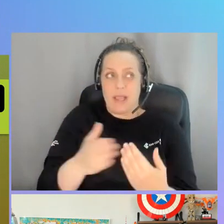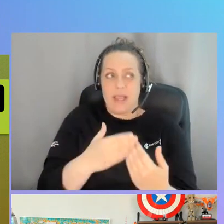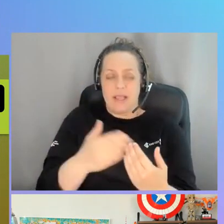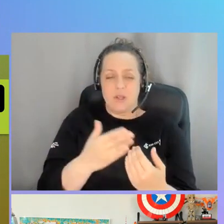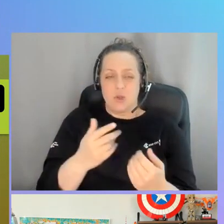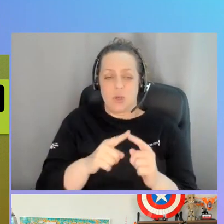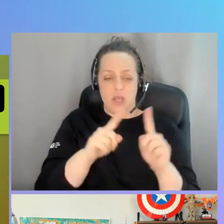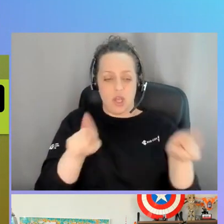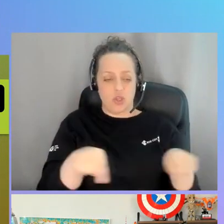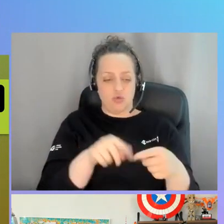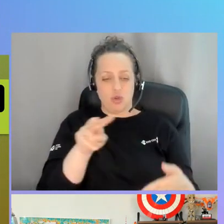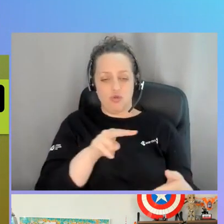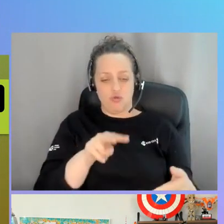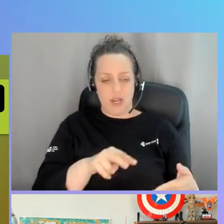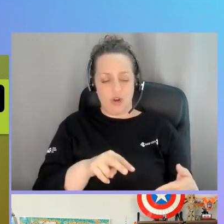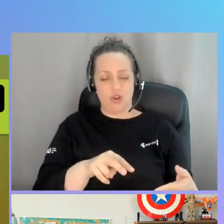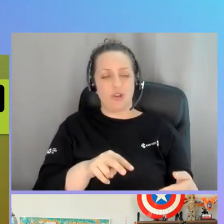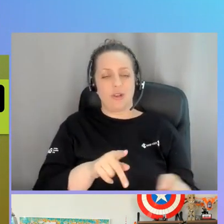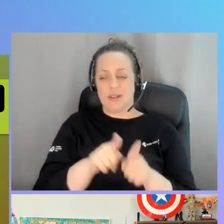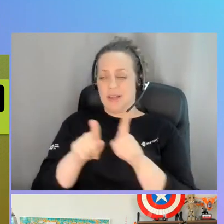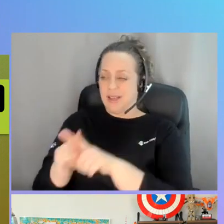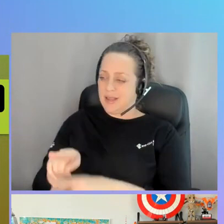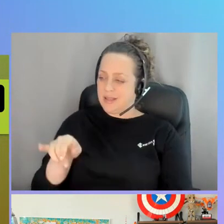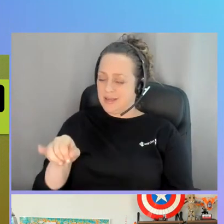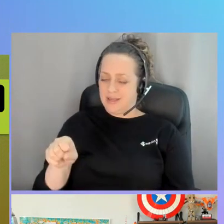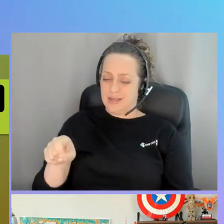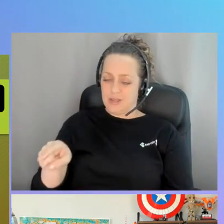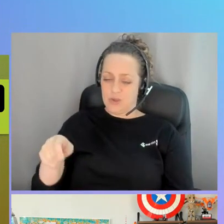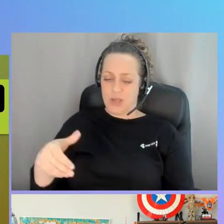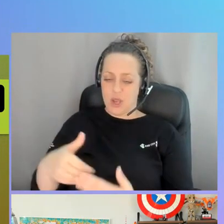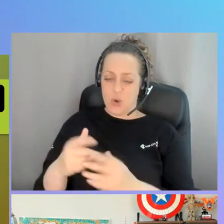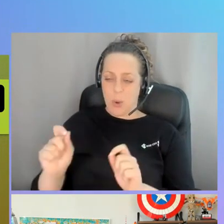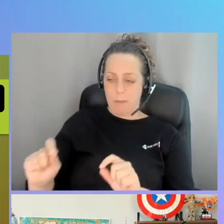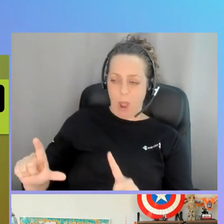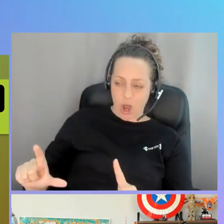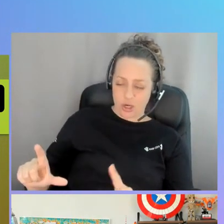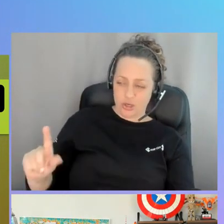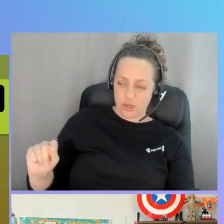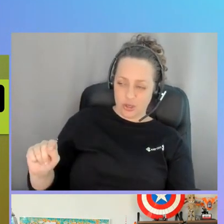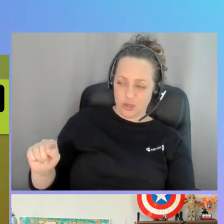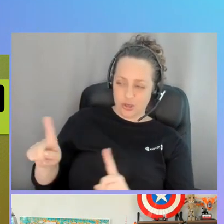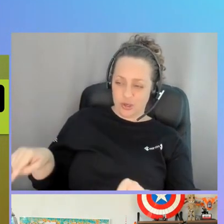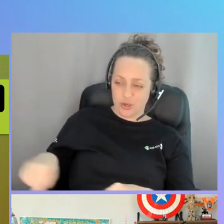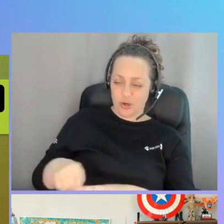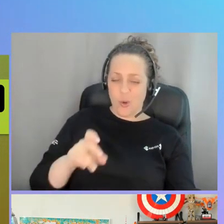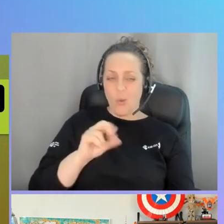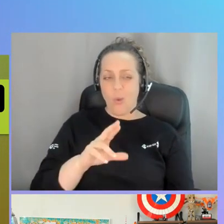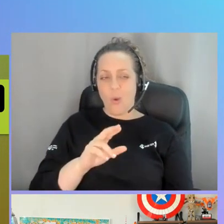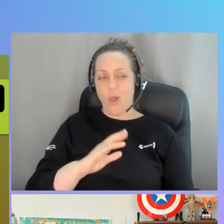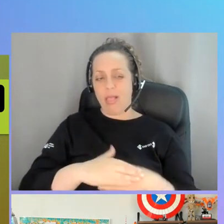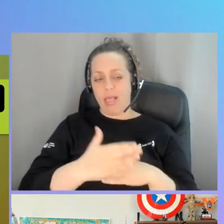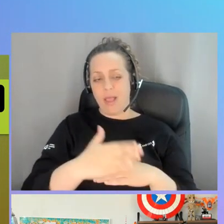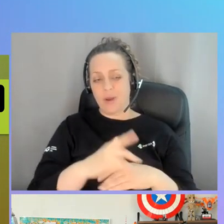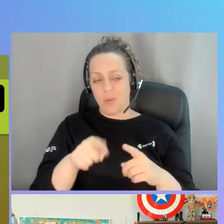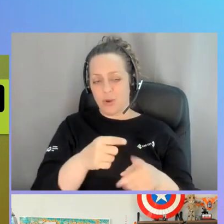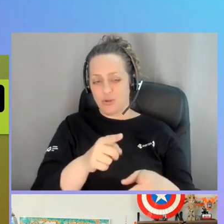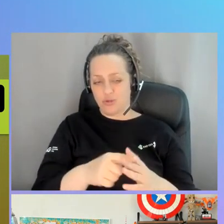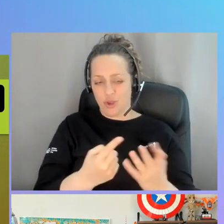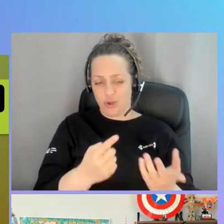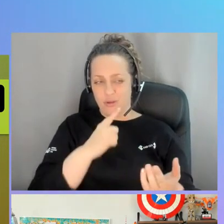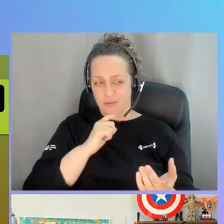screen reader as it should be to get, a new monitor or, your laptop when you start, right? And